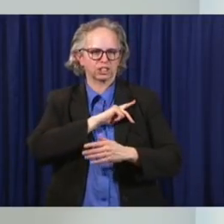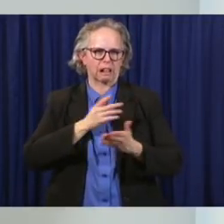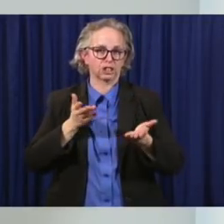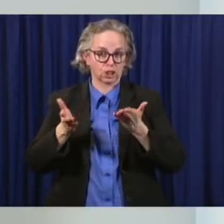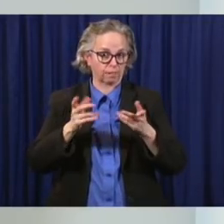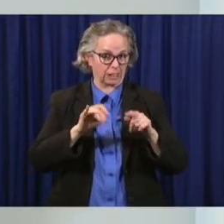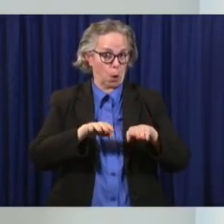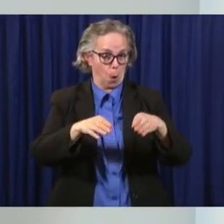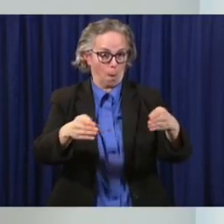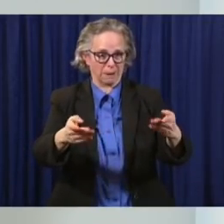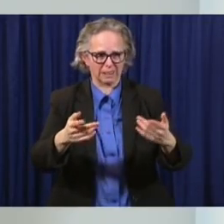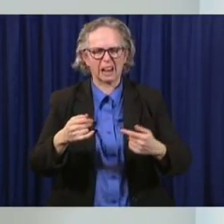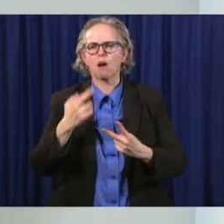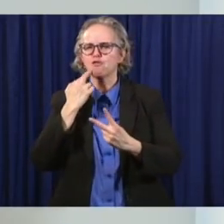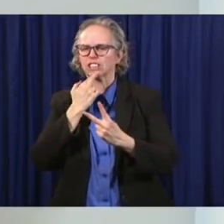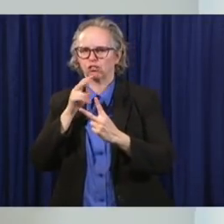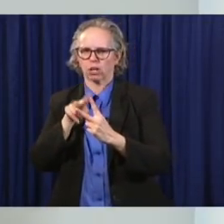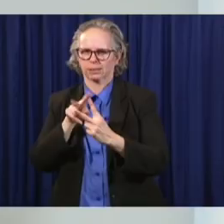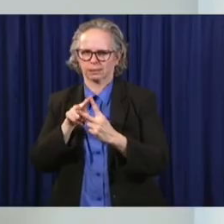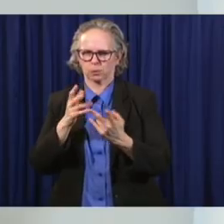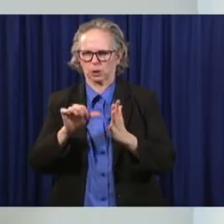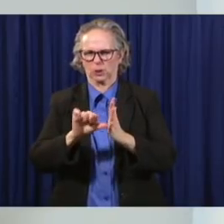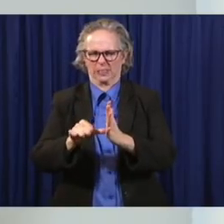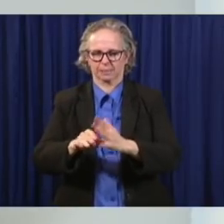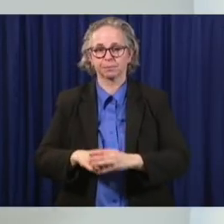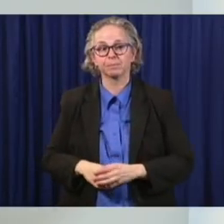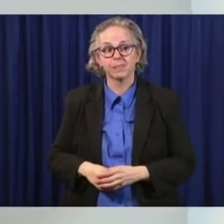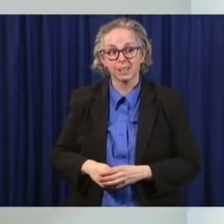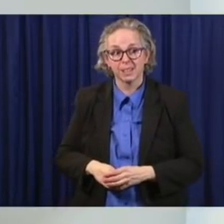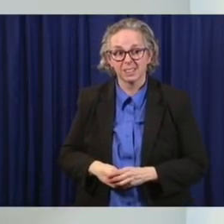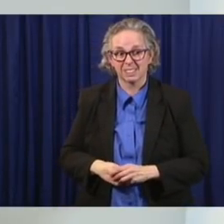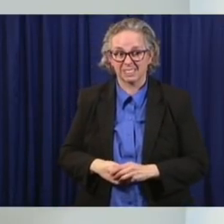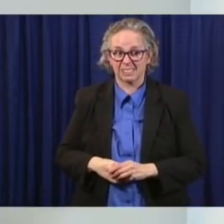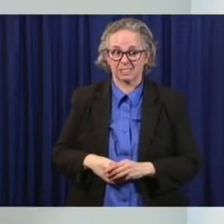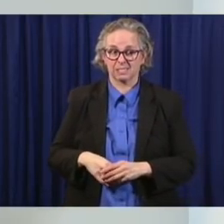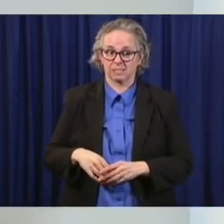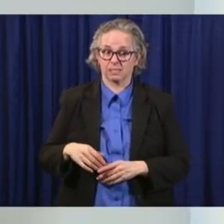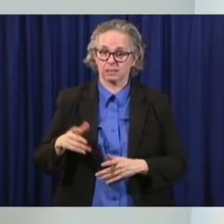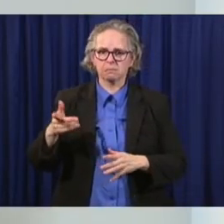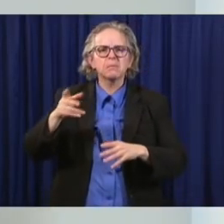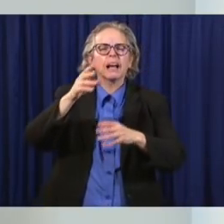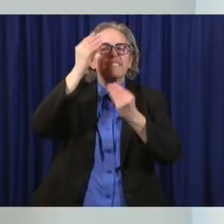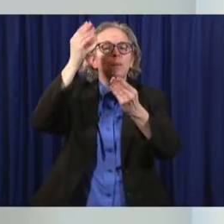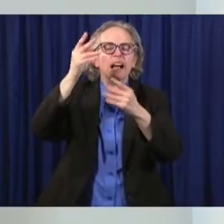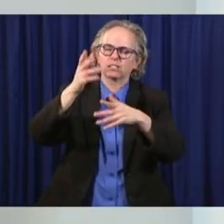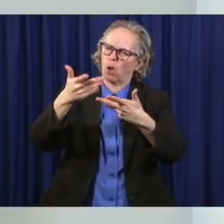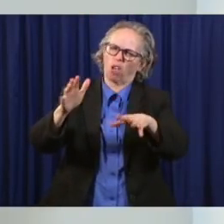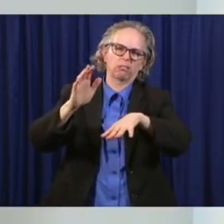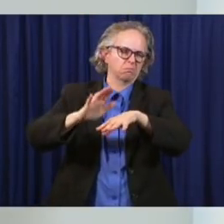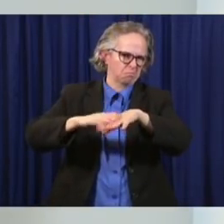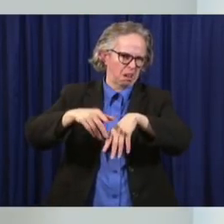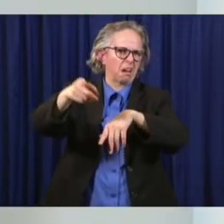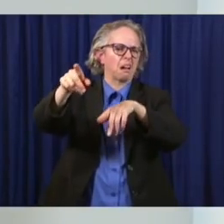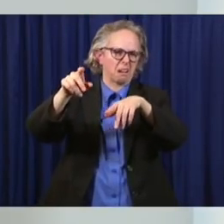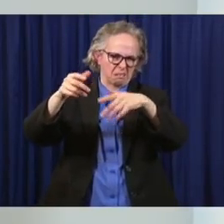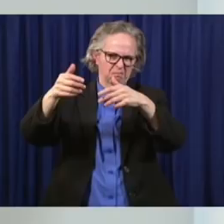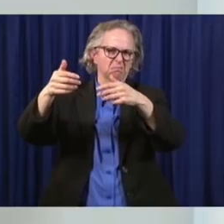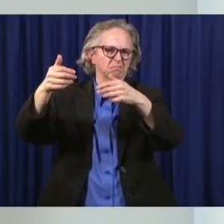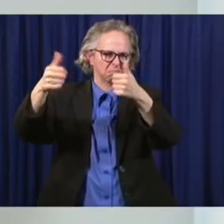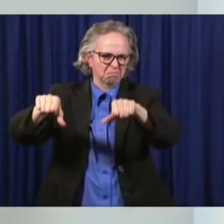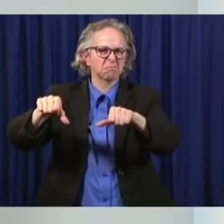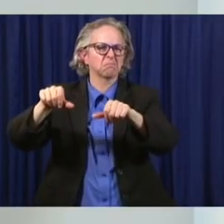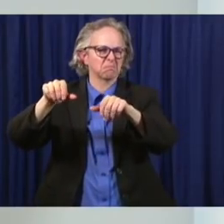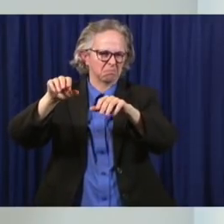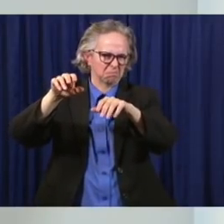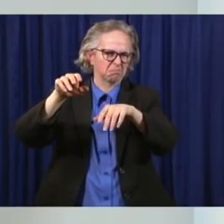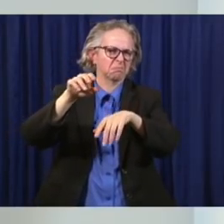restaurants. These will be posted. If they're not already up, they will soon be posted on our coronavirus website.